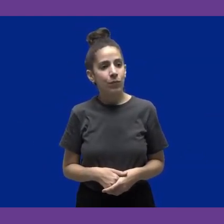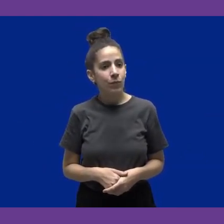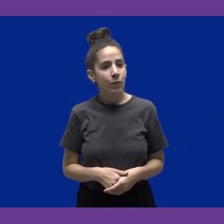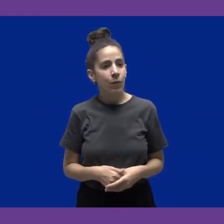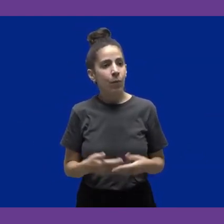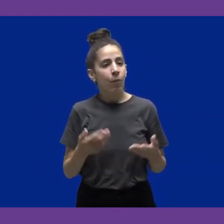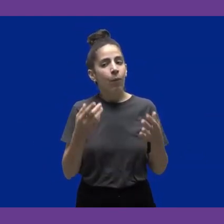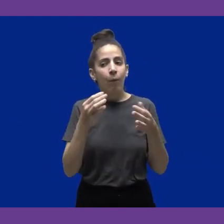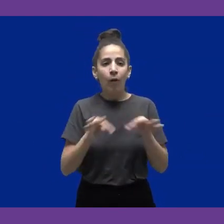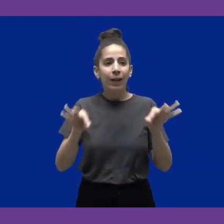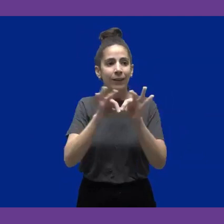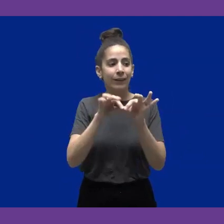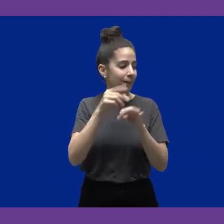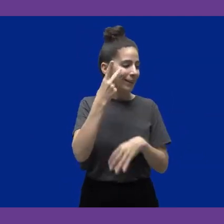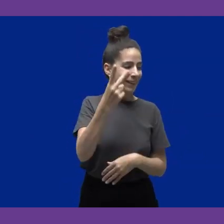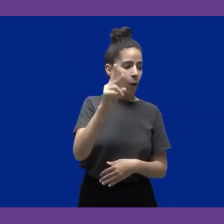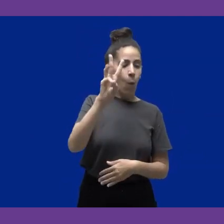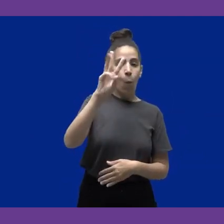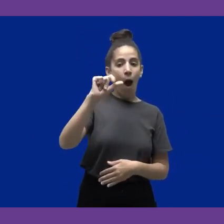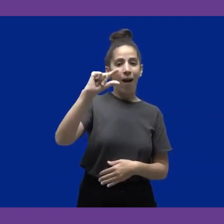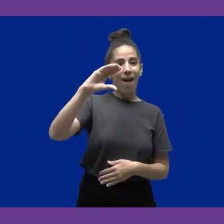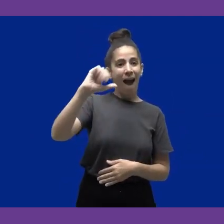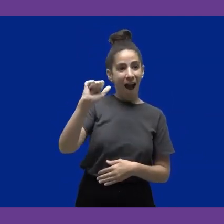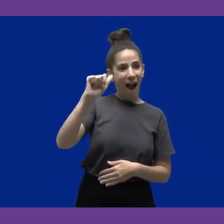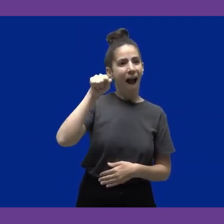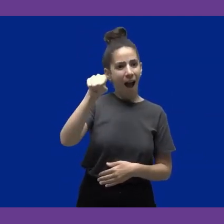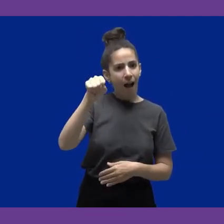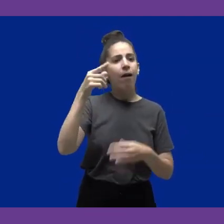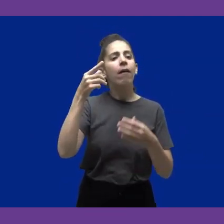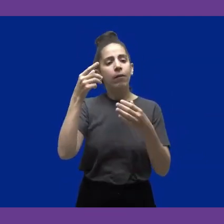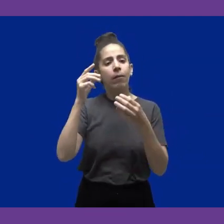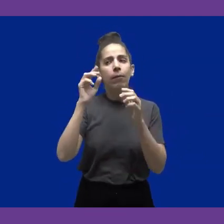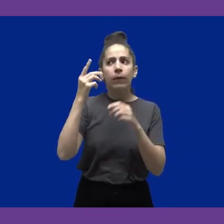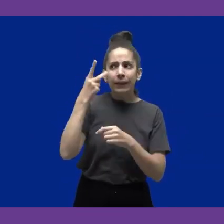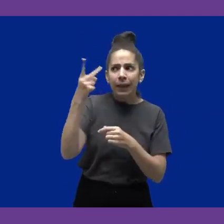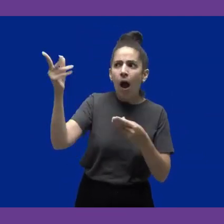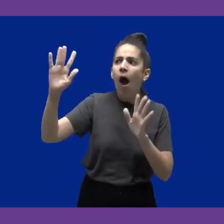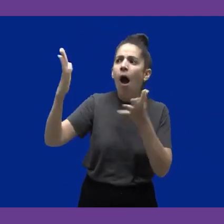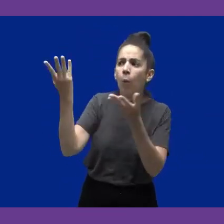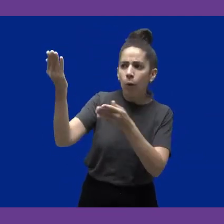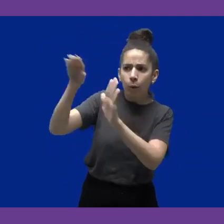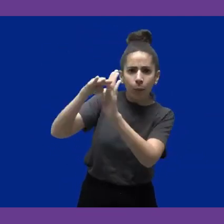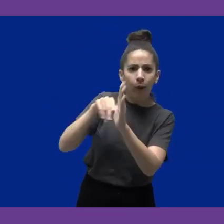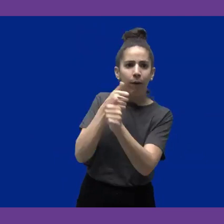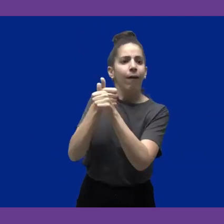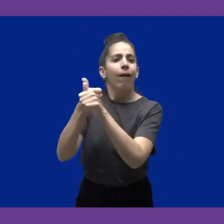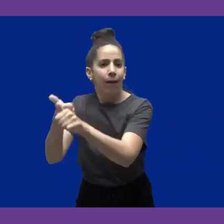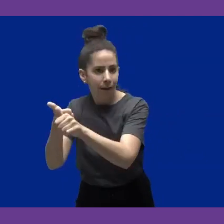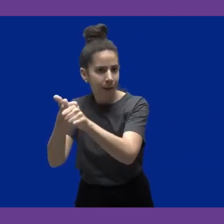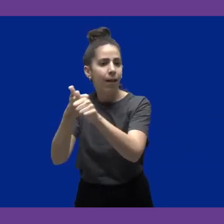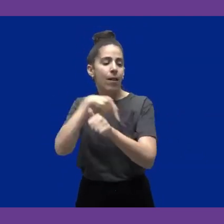but the standard is broader. There's a very important clause in the EN, I think, an annex. I think